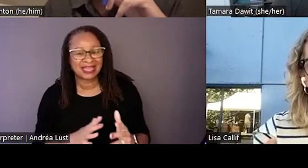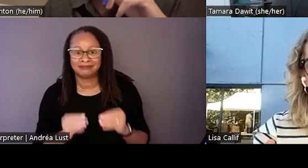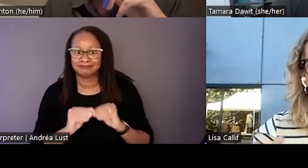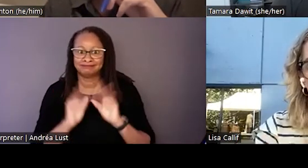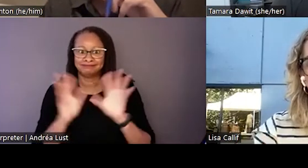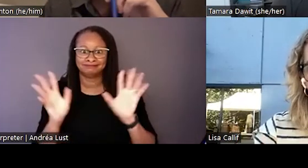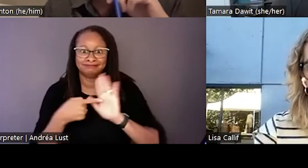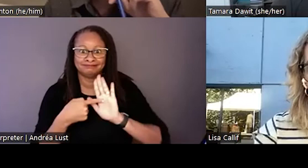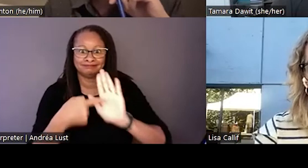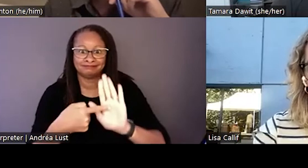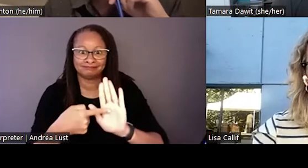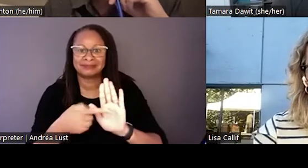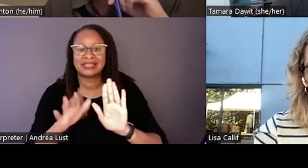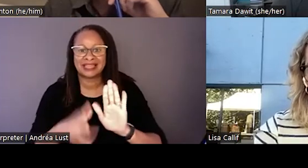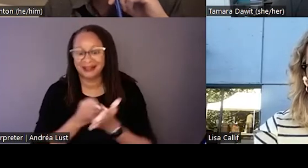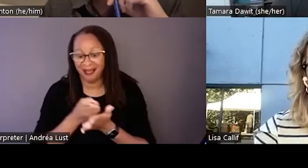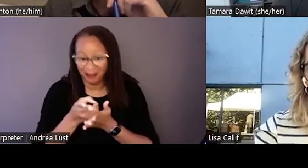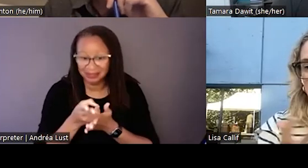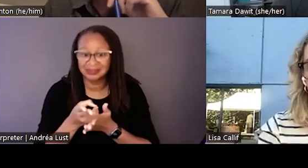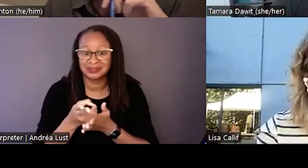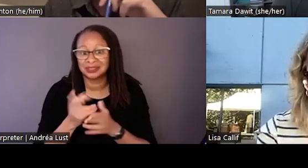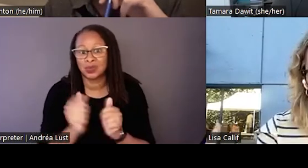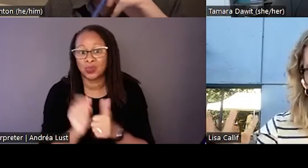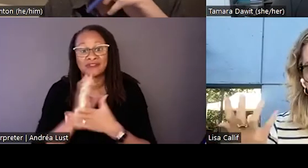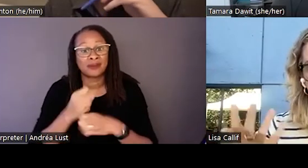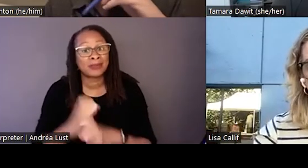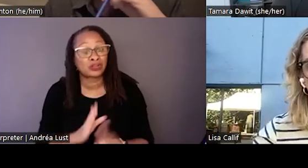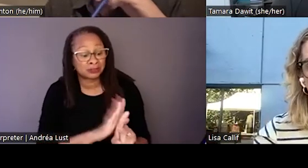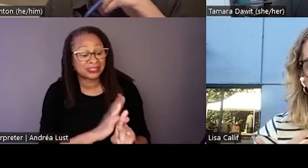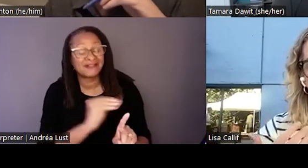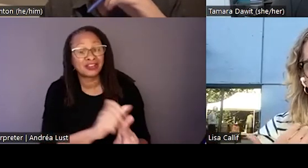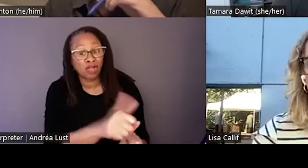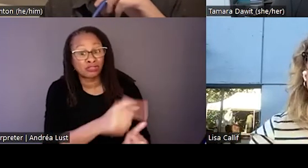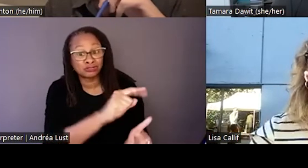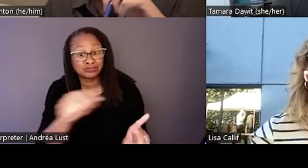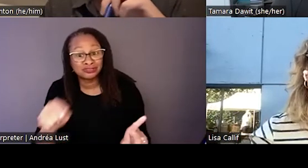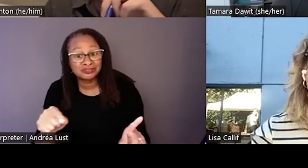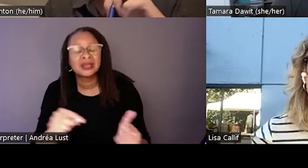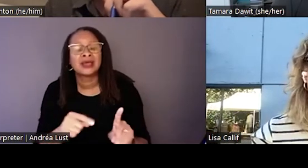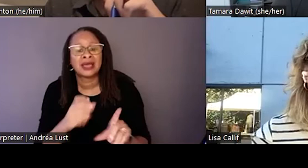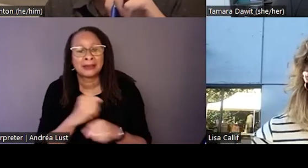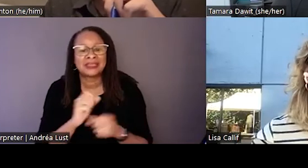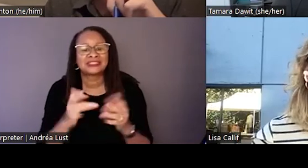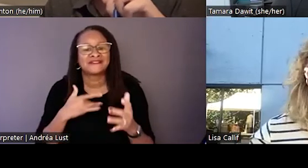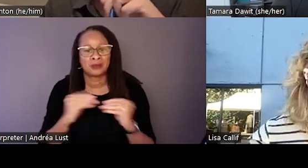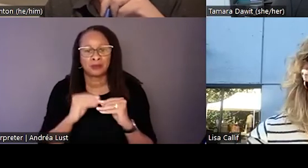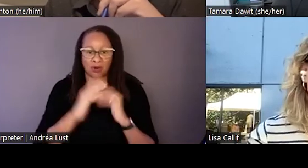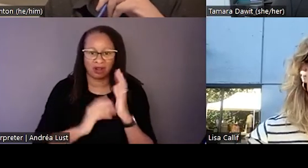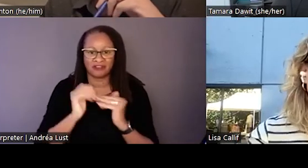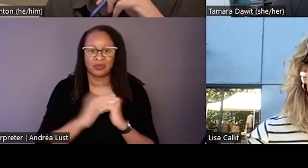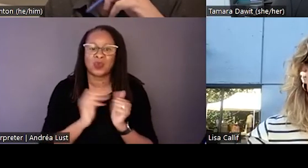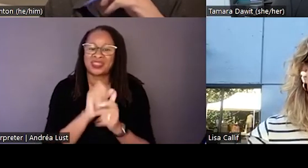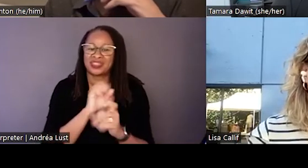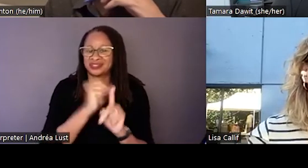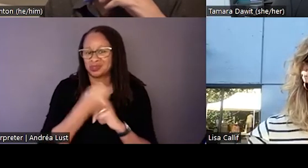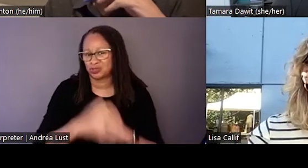is and honesty with the filmmaker themselves and with others is what kind of makes people feel more comfortable with that